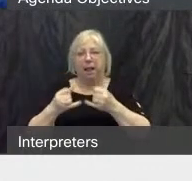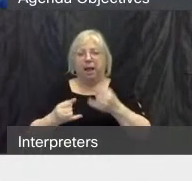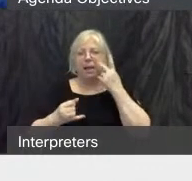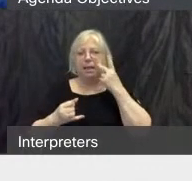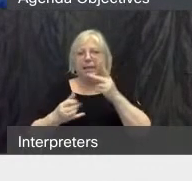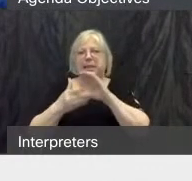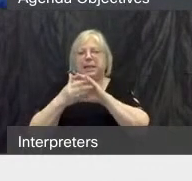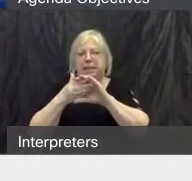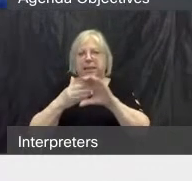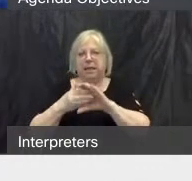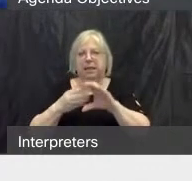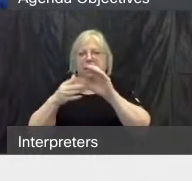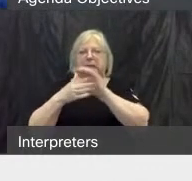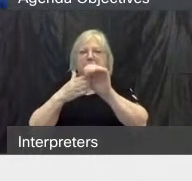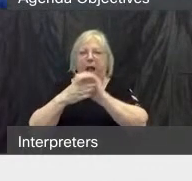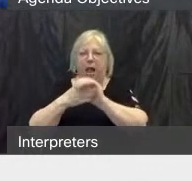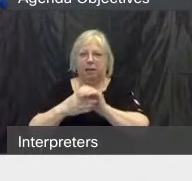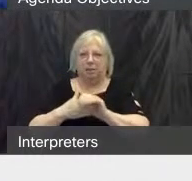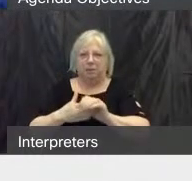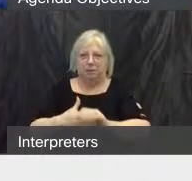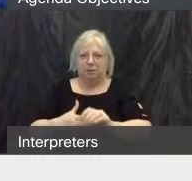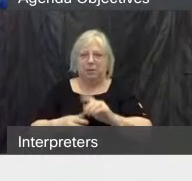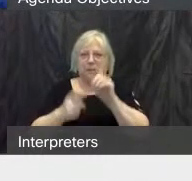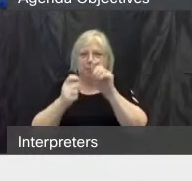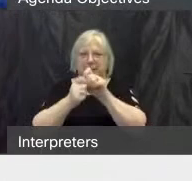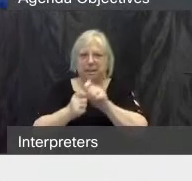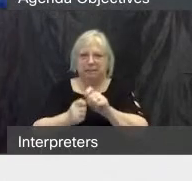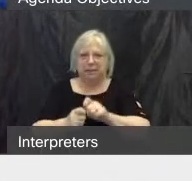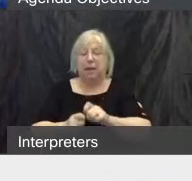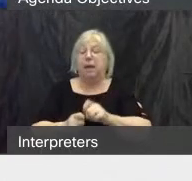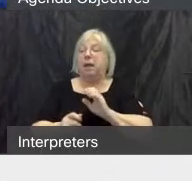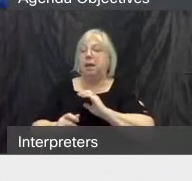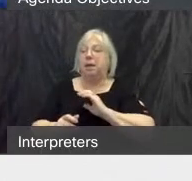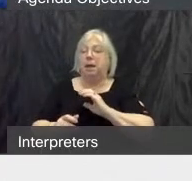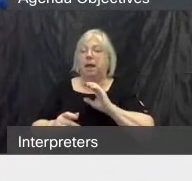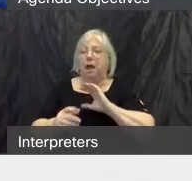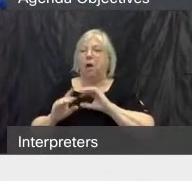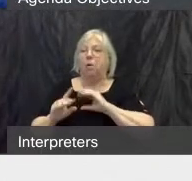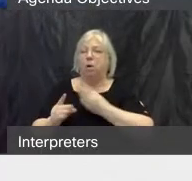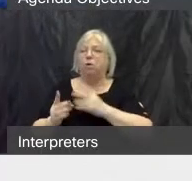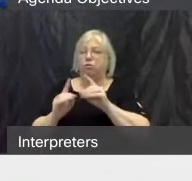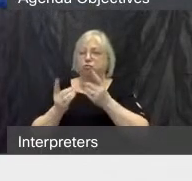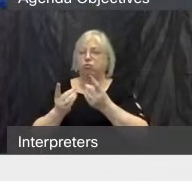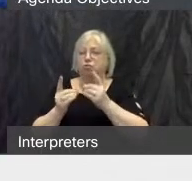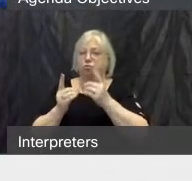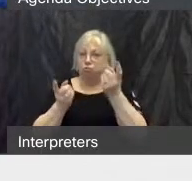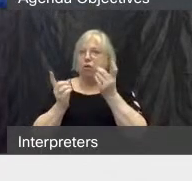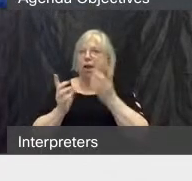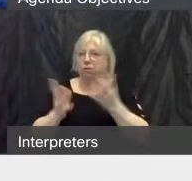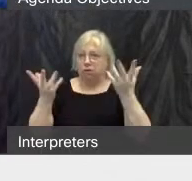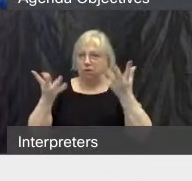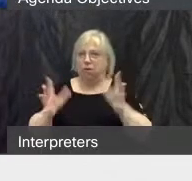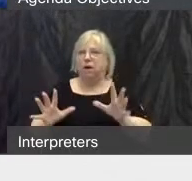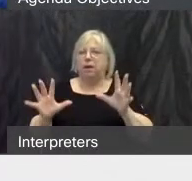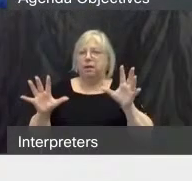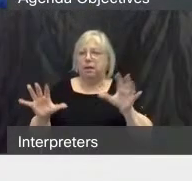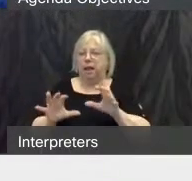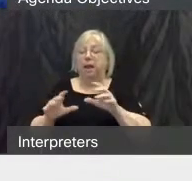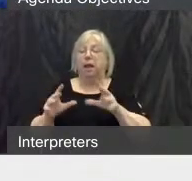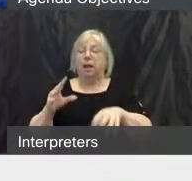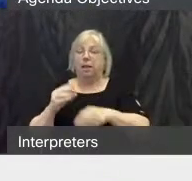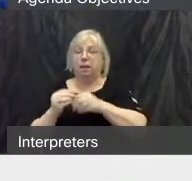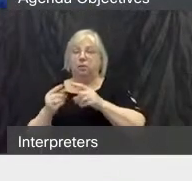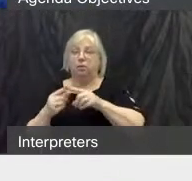dollars are, and I'm grateful for our department directors who've done that. I think once we, in addition to the